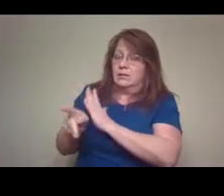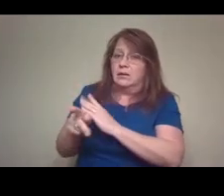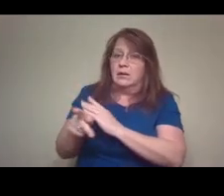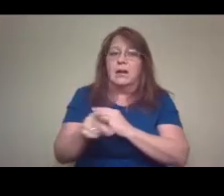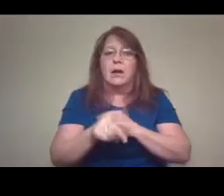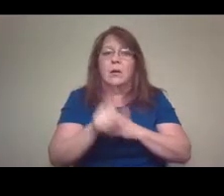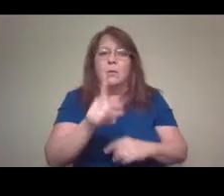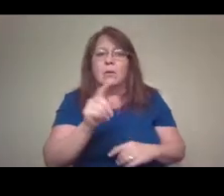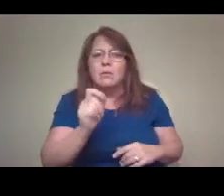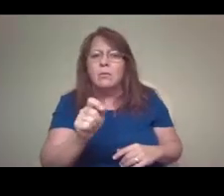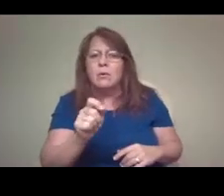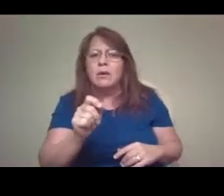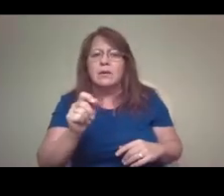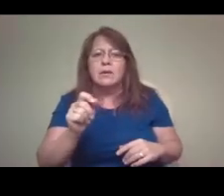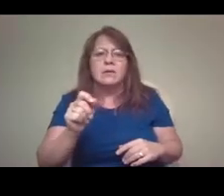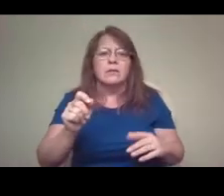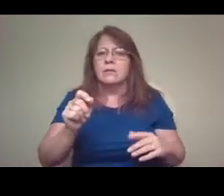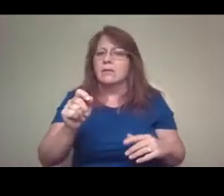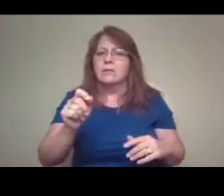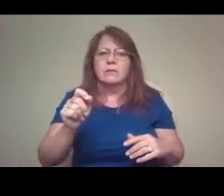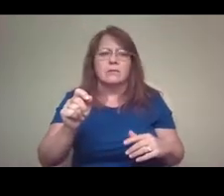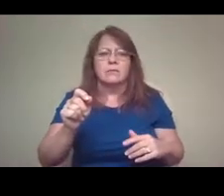in 2020,